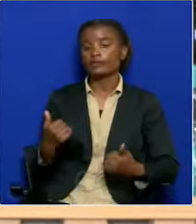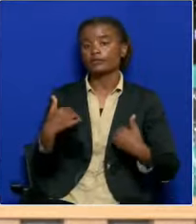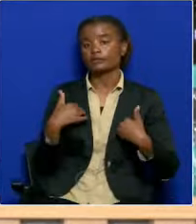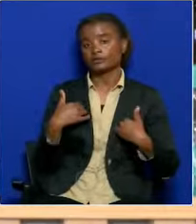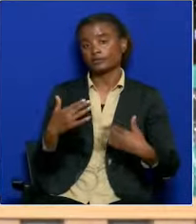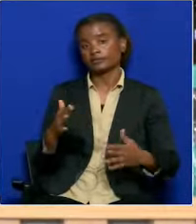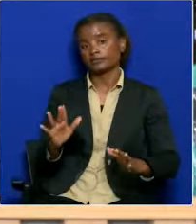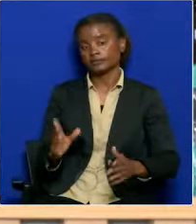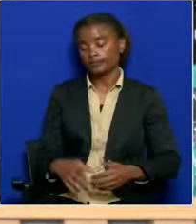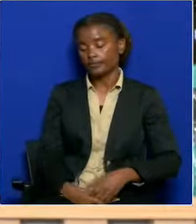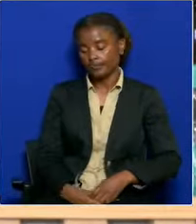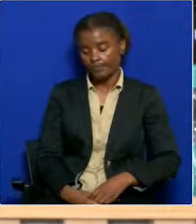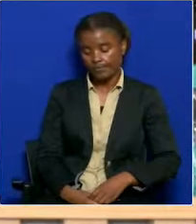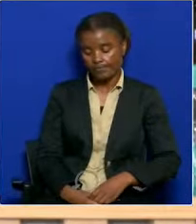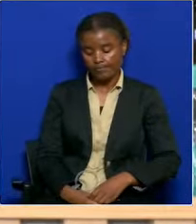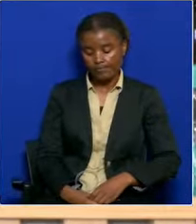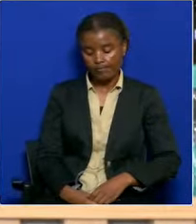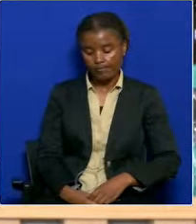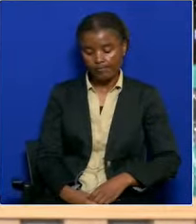with,